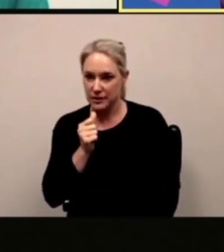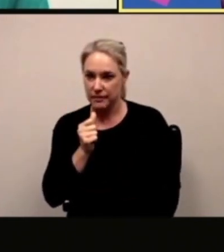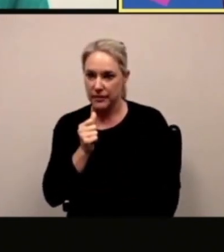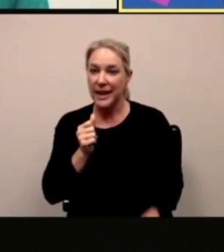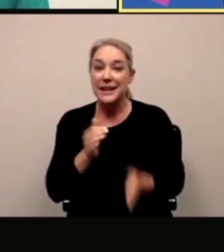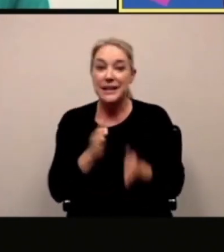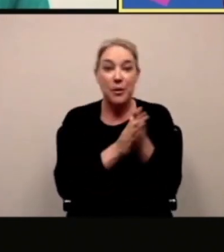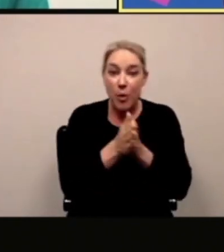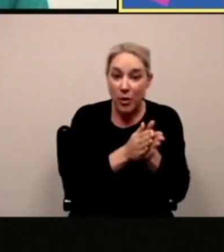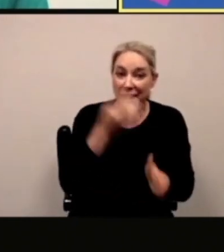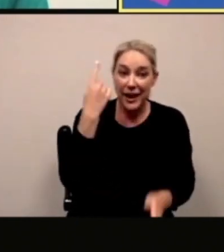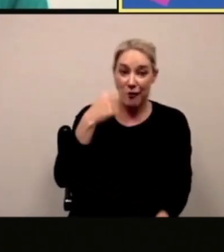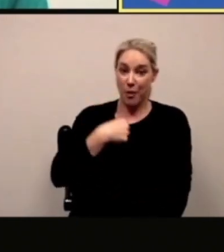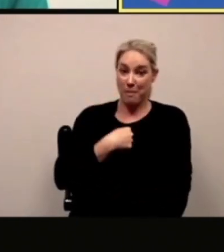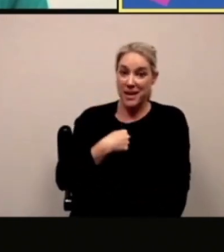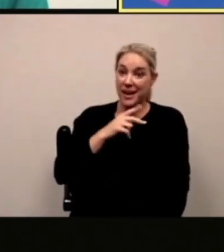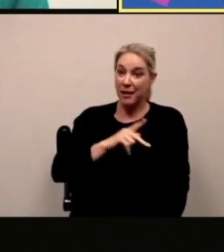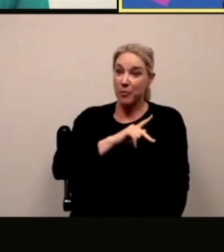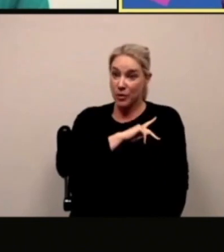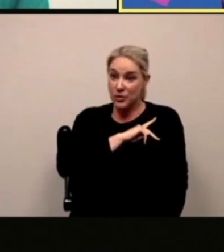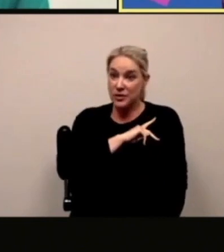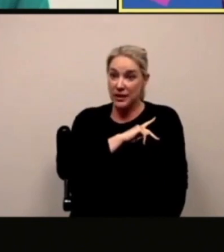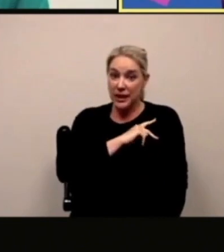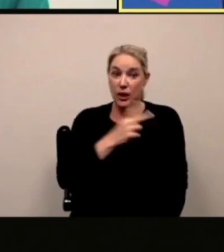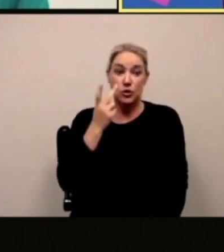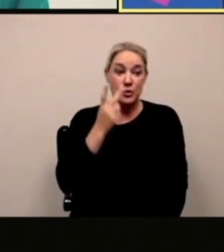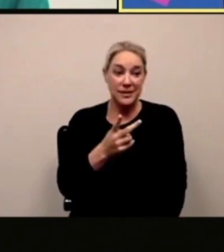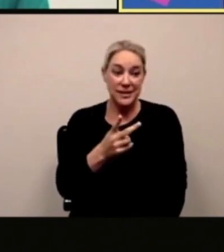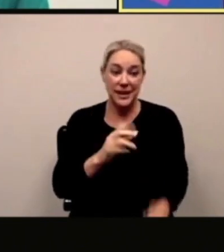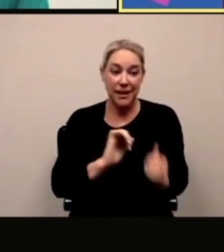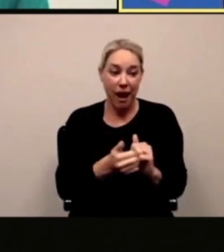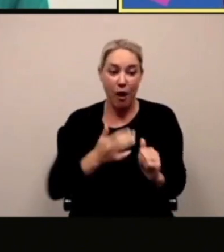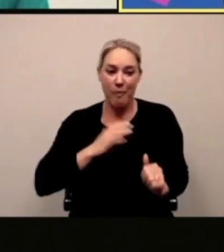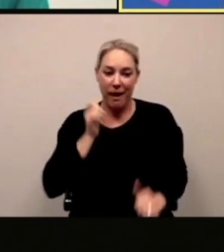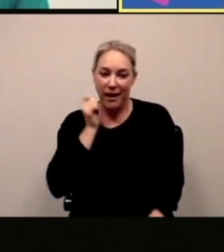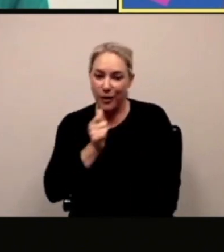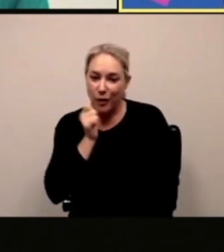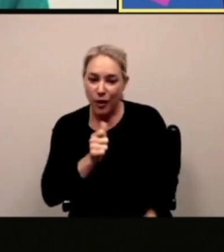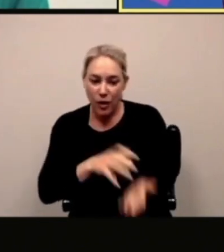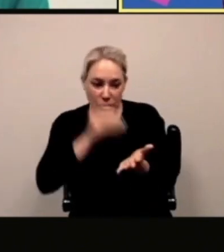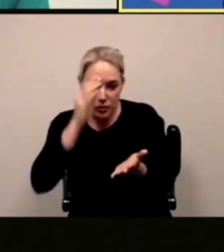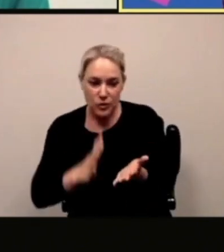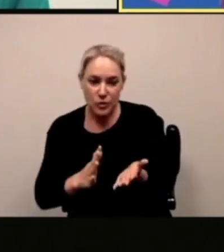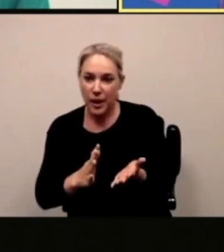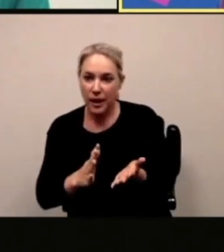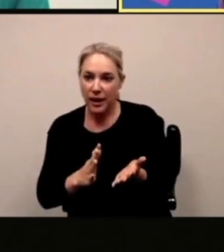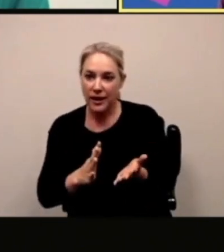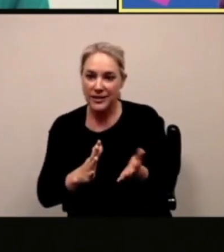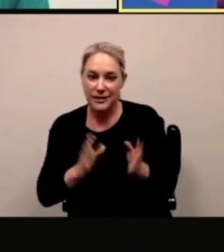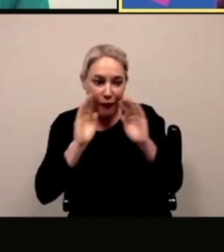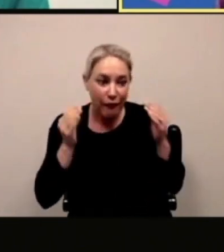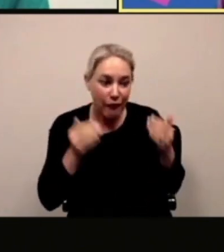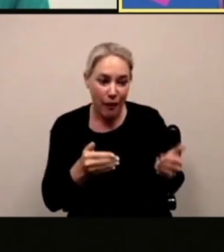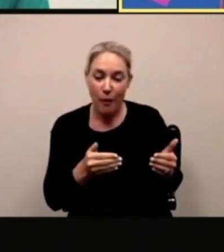motivating for me to see how little girls and